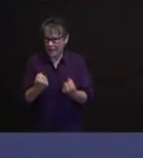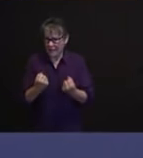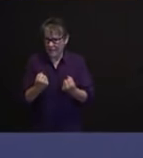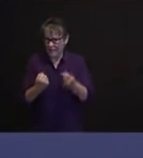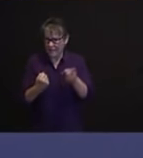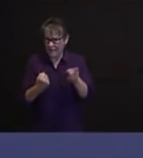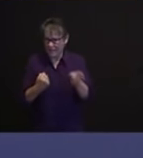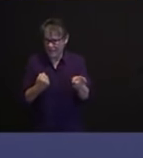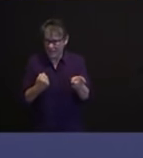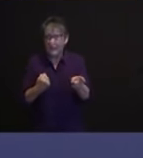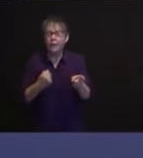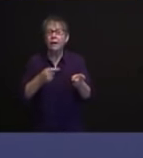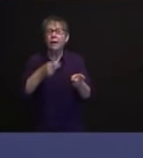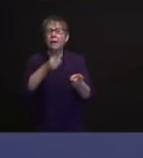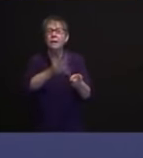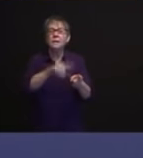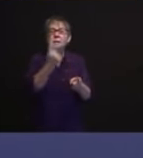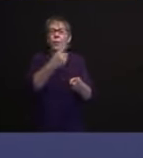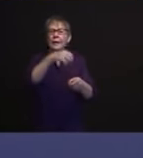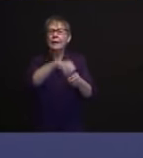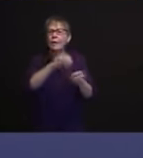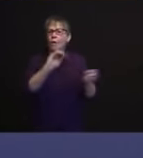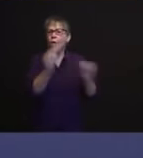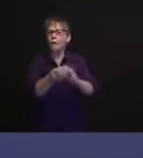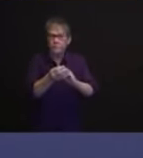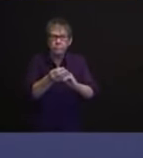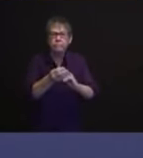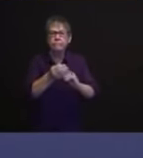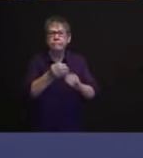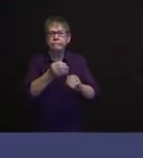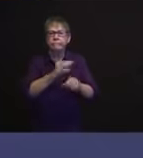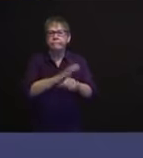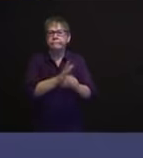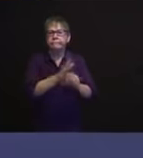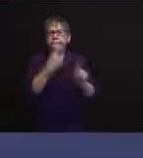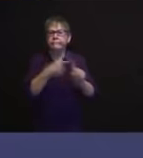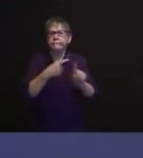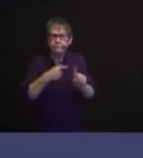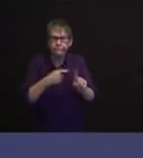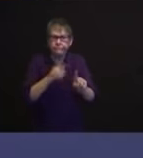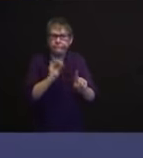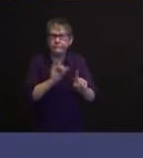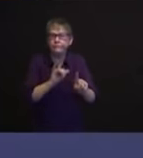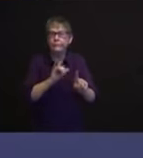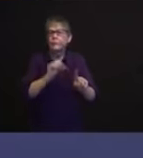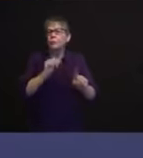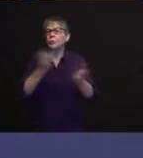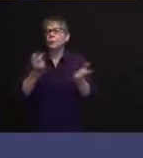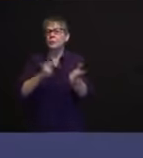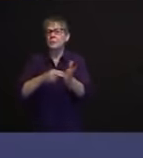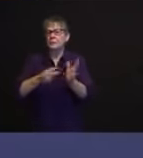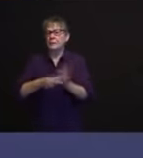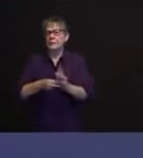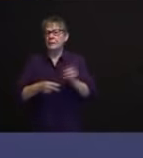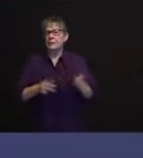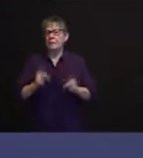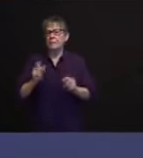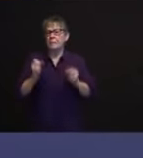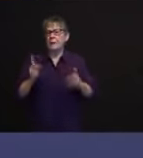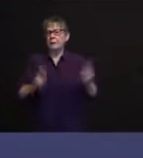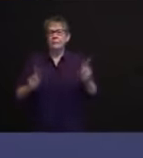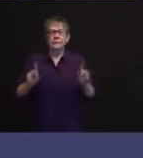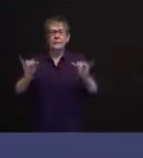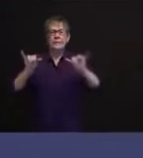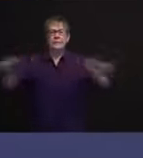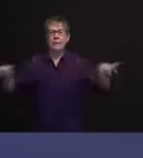guidance, a number of our colleagues, including the woman who needs no introduction, Judy Persicelli, are quarantining and working remotely, and we send